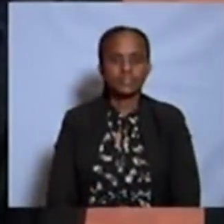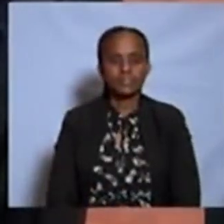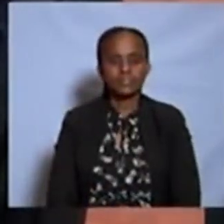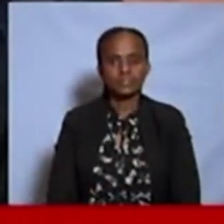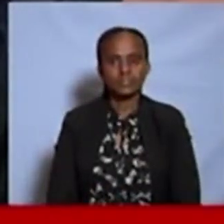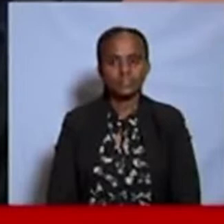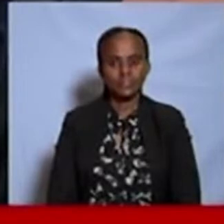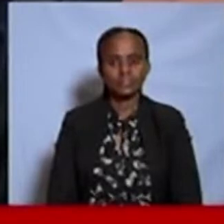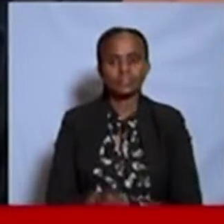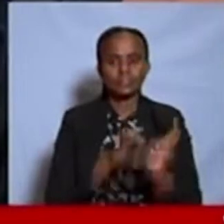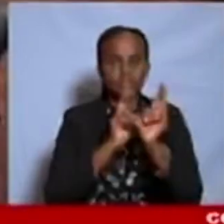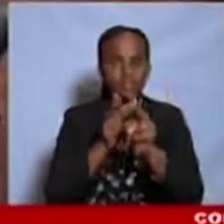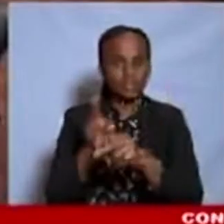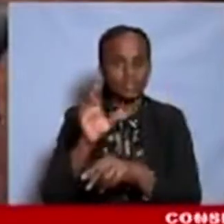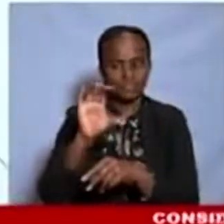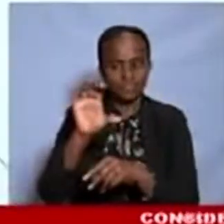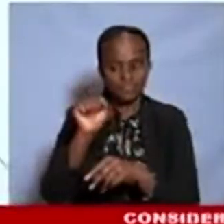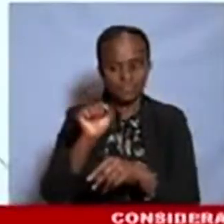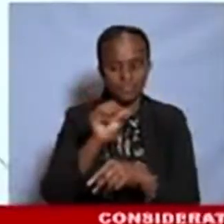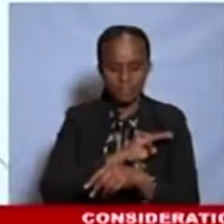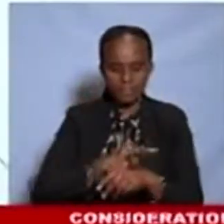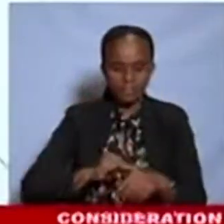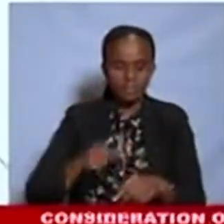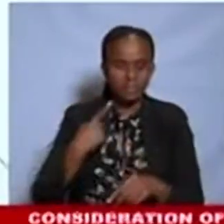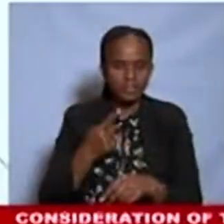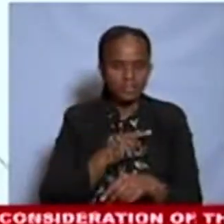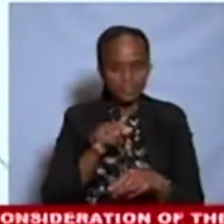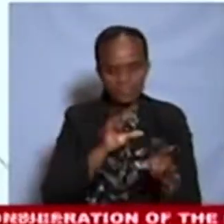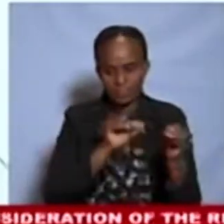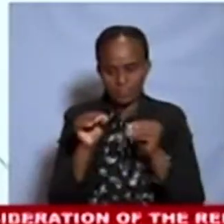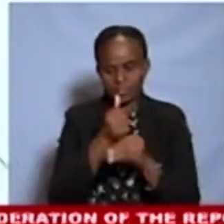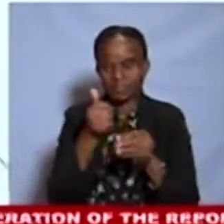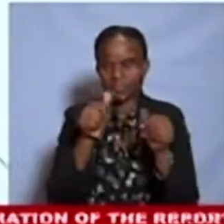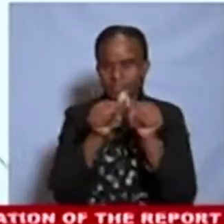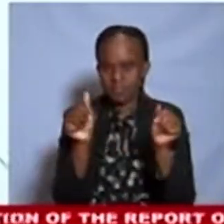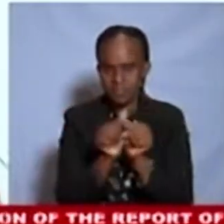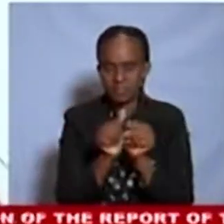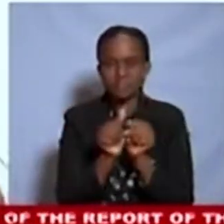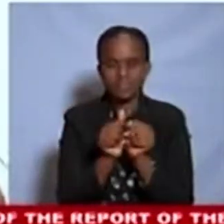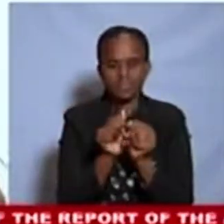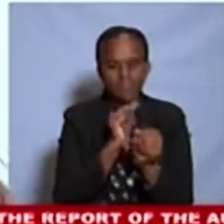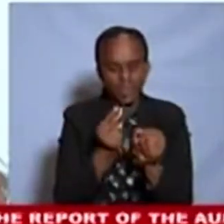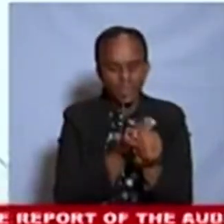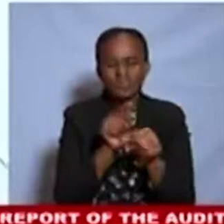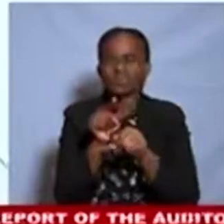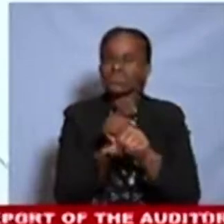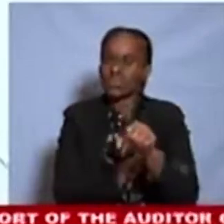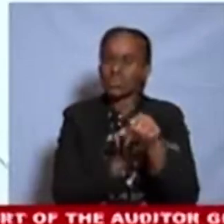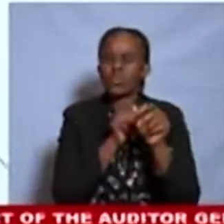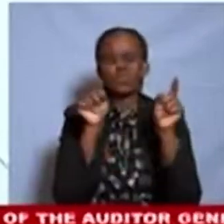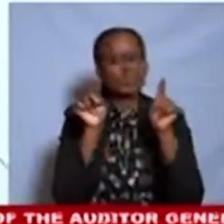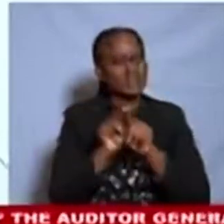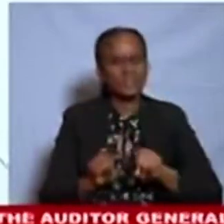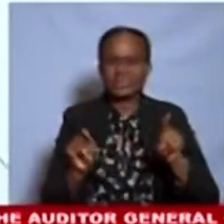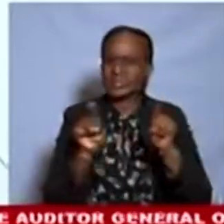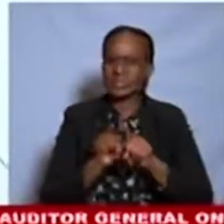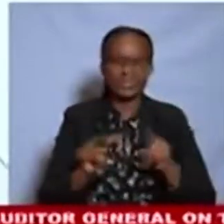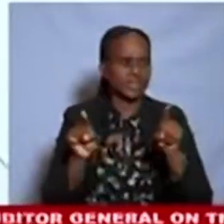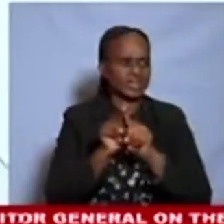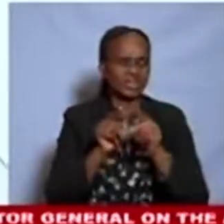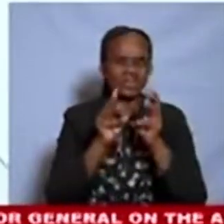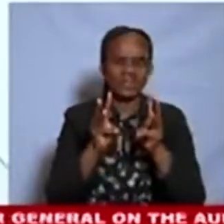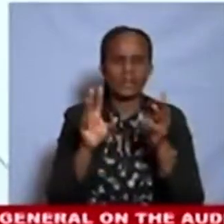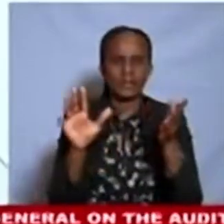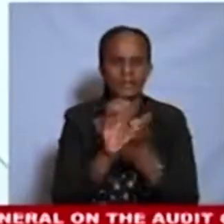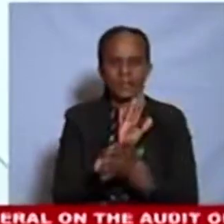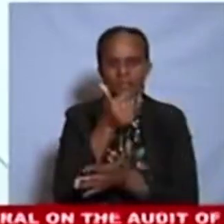You may answer yes. Members of Parliament, we go to another area so that we have been on this one for too long. To page